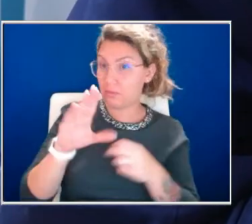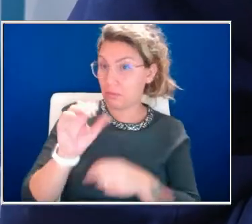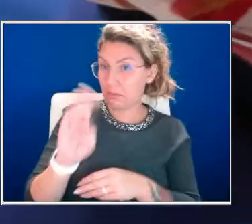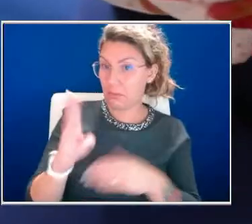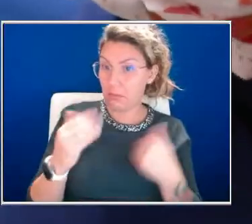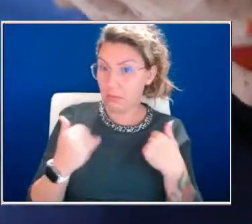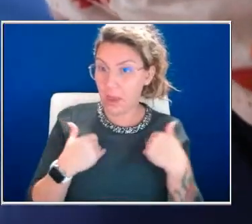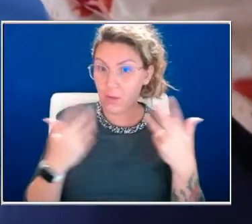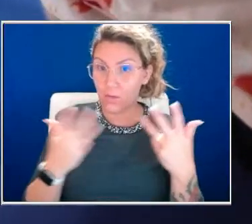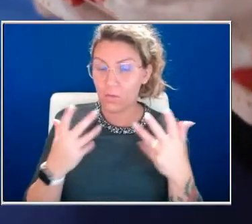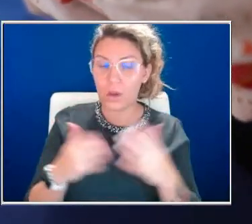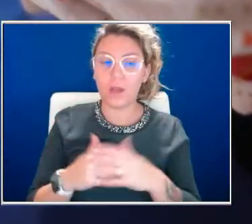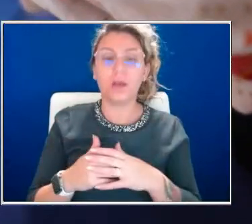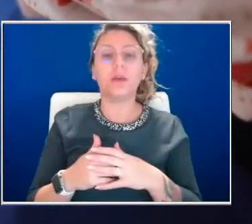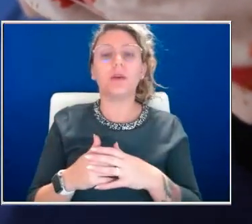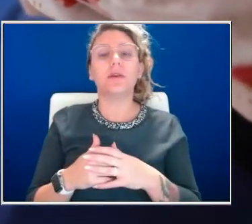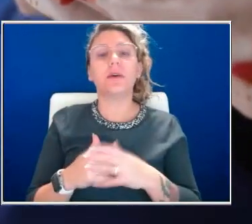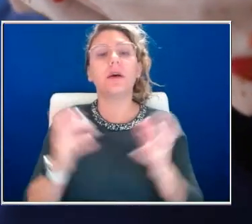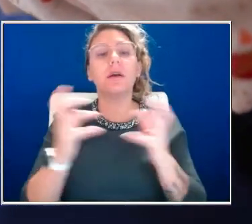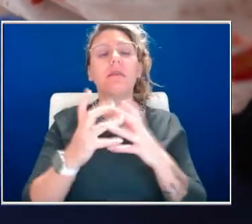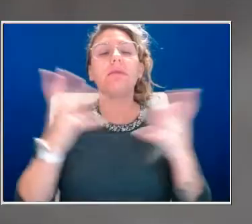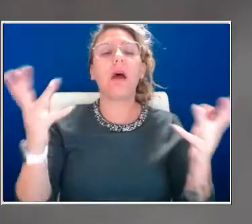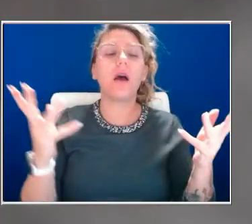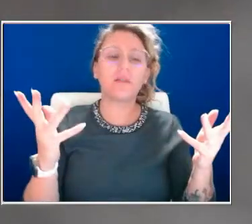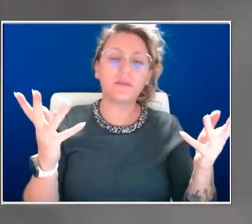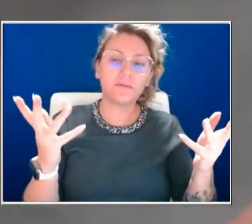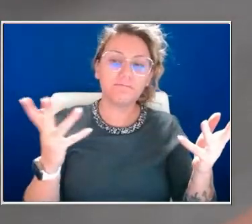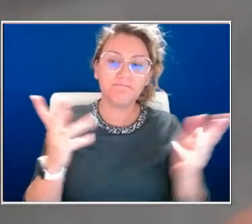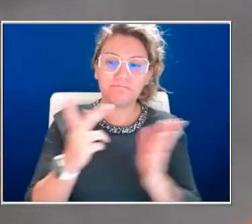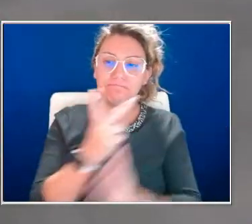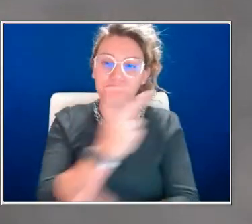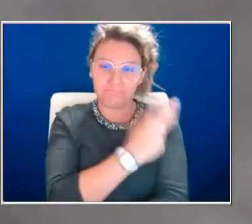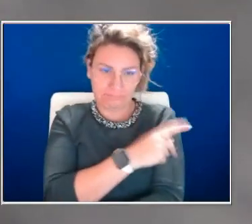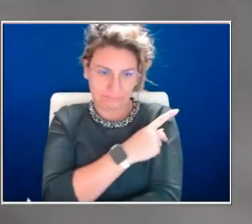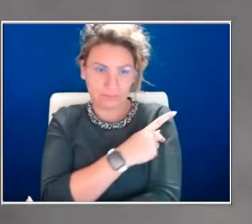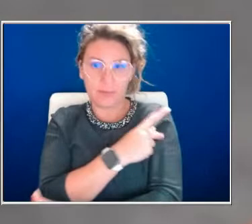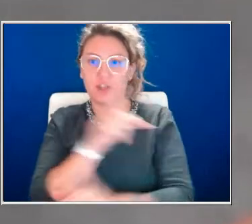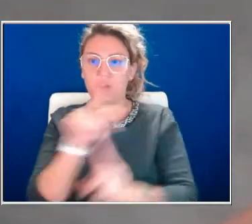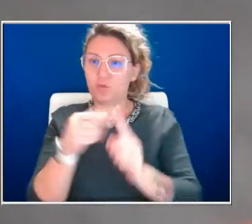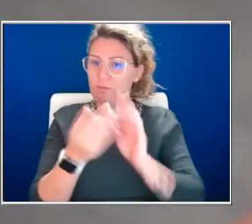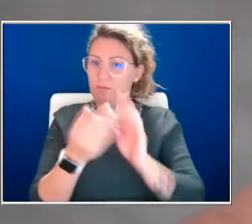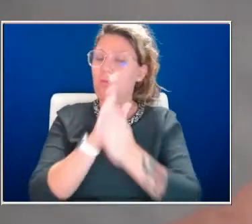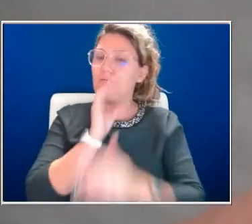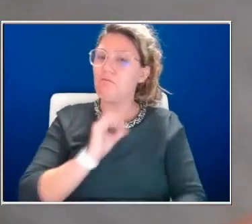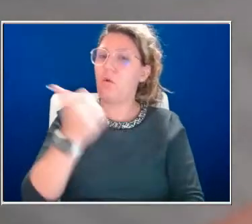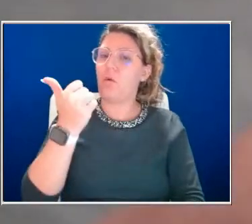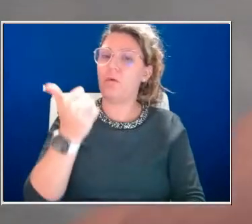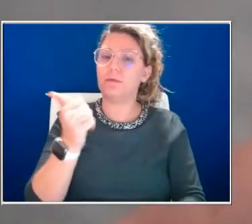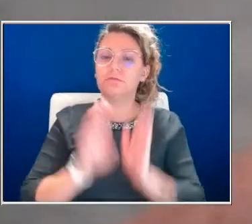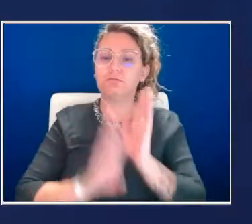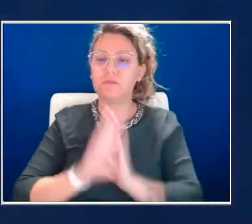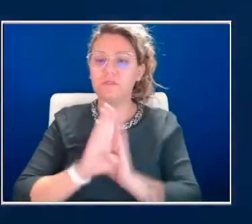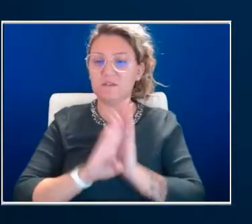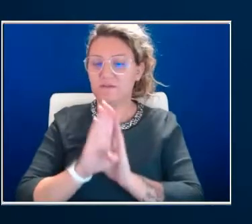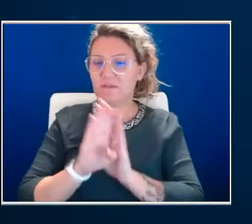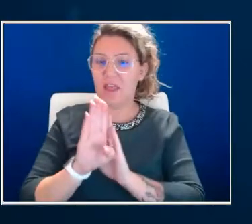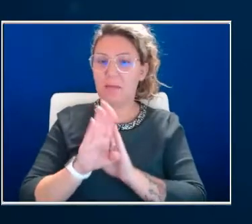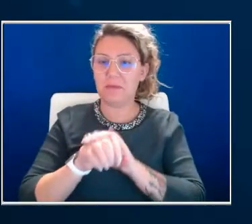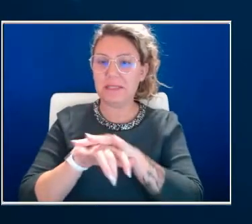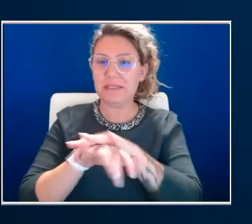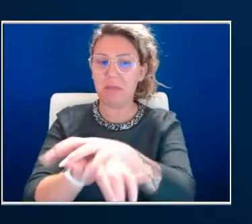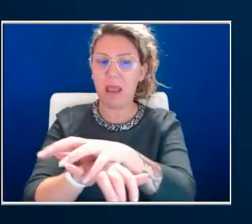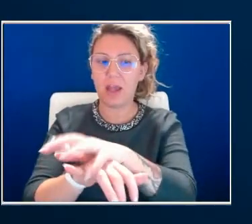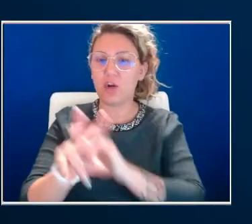a problem that a lot of patients get as they get older. They develop spider veins and varicose